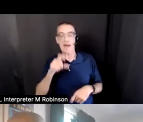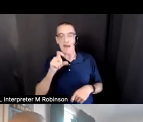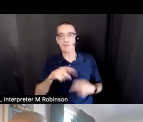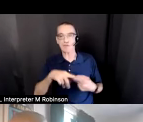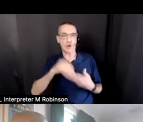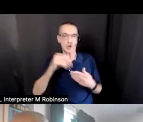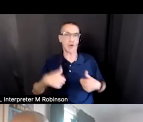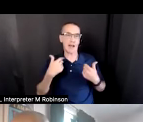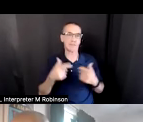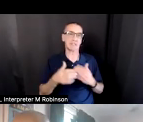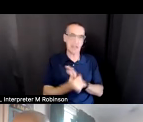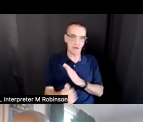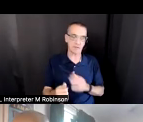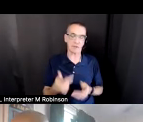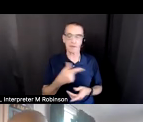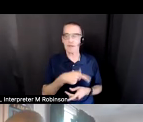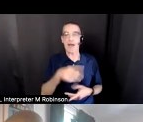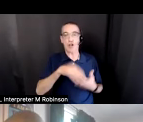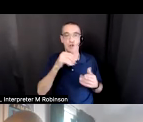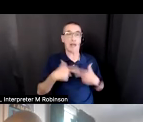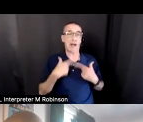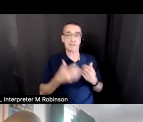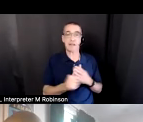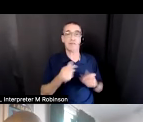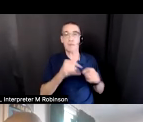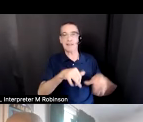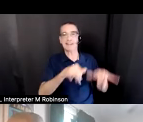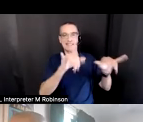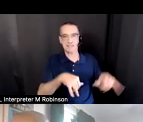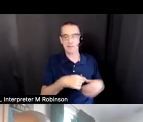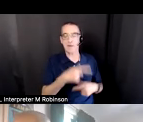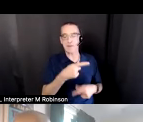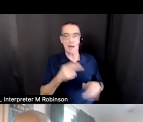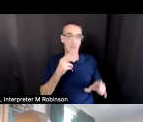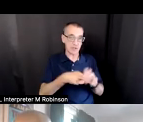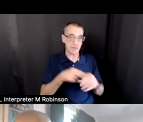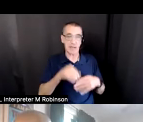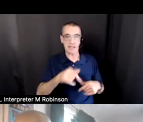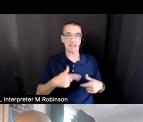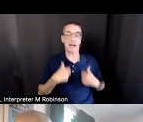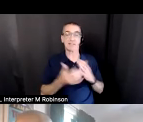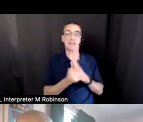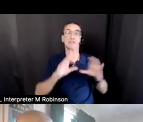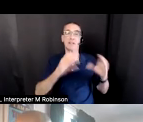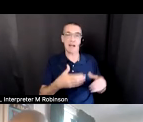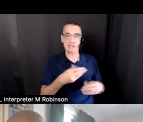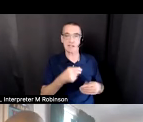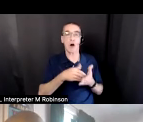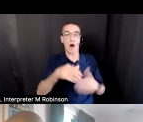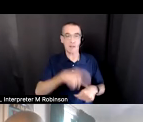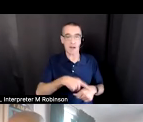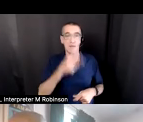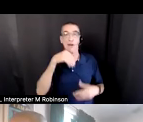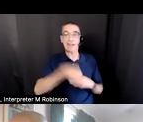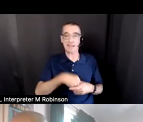life skills. They learn life skills from the system, and they participate in these life skills classes. And oftentimes they're in